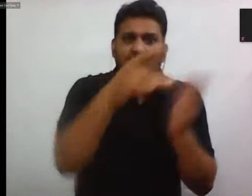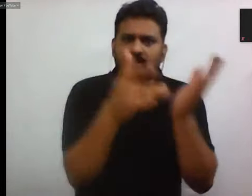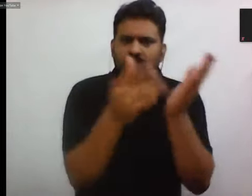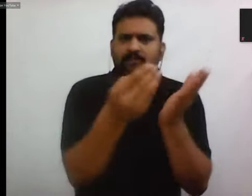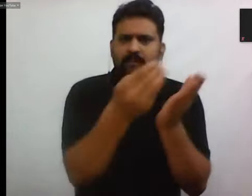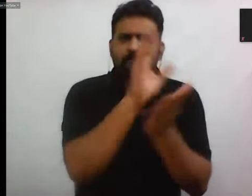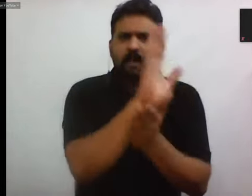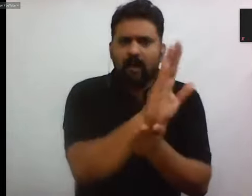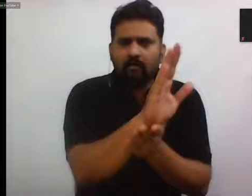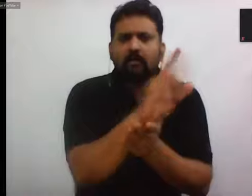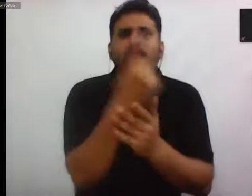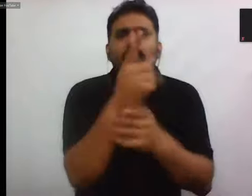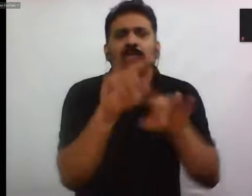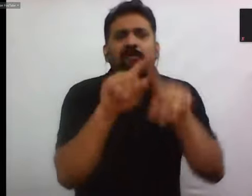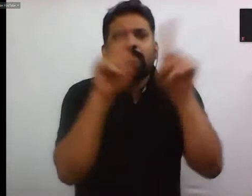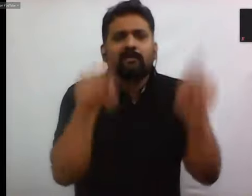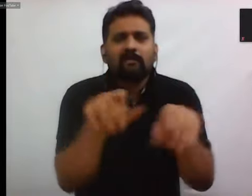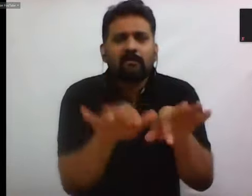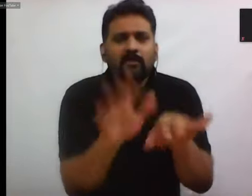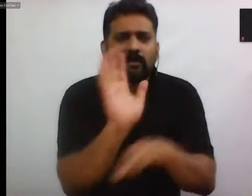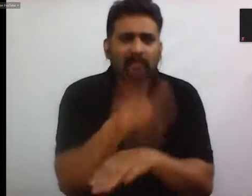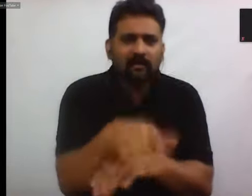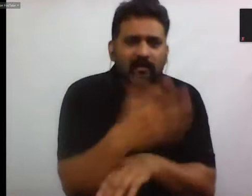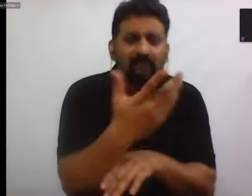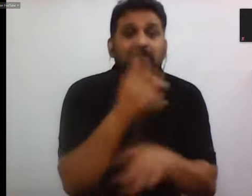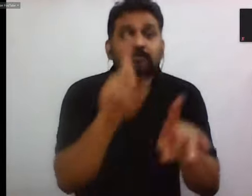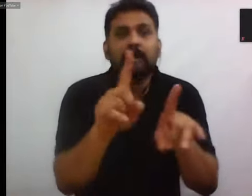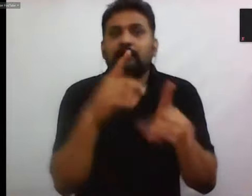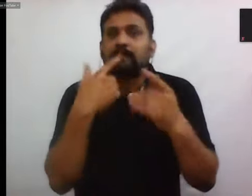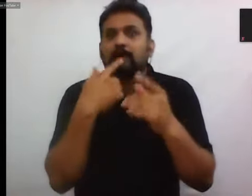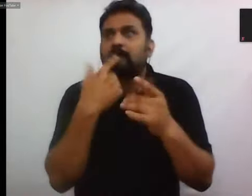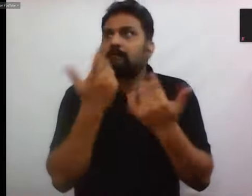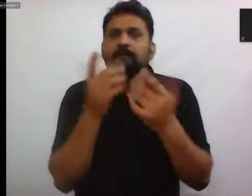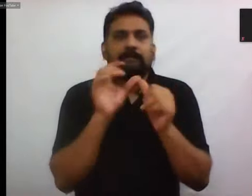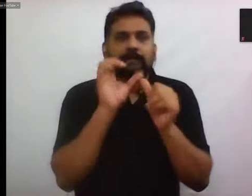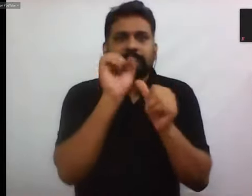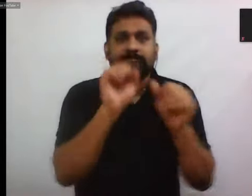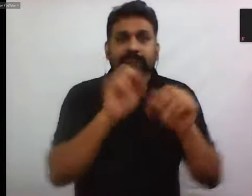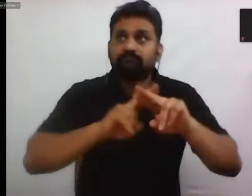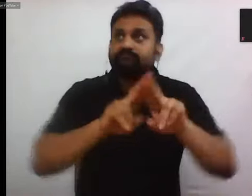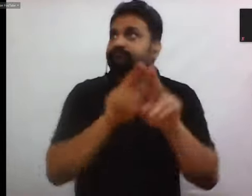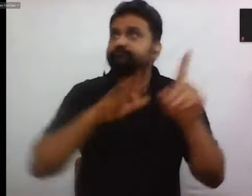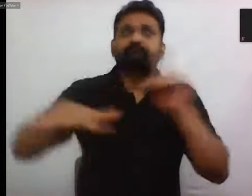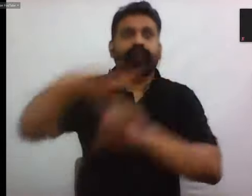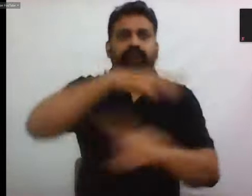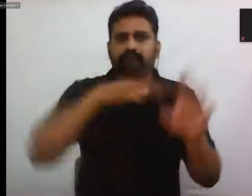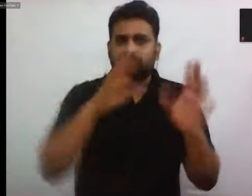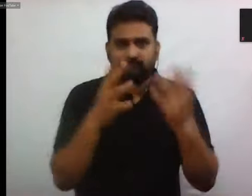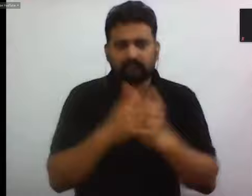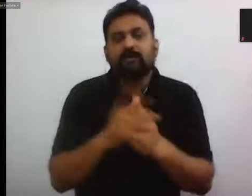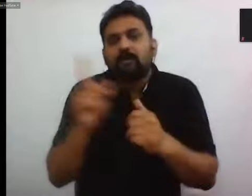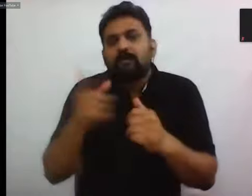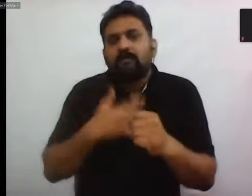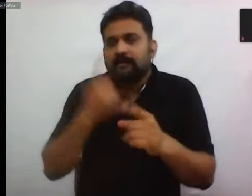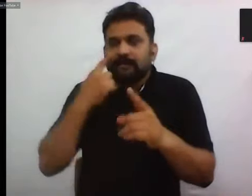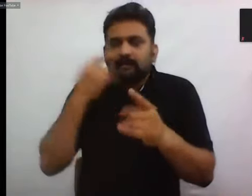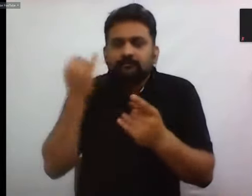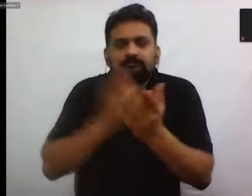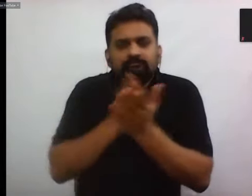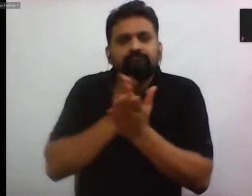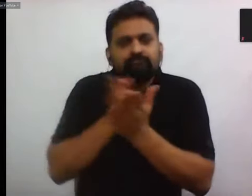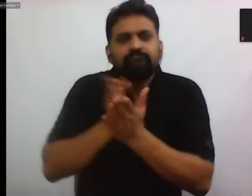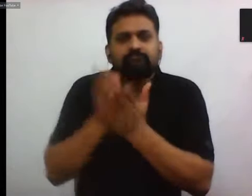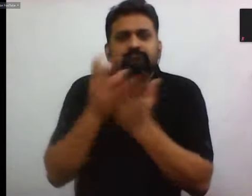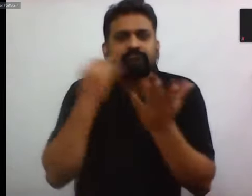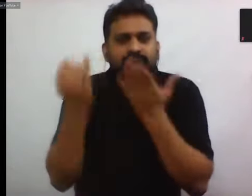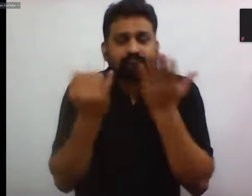least one computer in a village will be there, but it's not accessible everywhere. So we have to find a way. Maybe